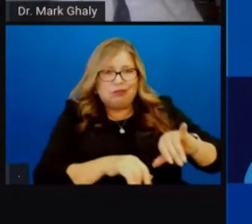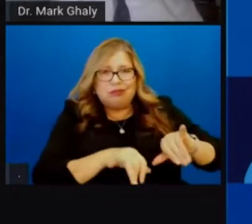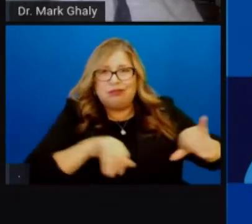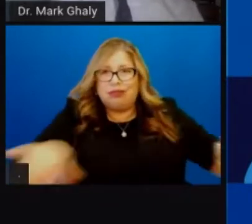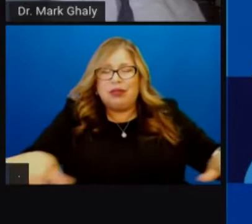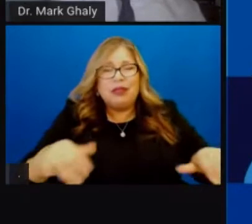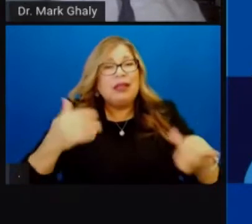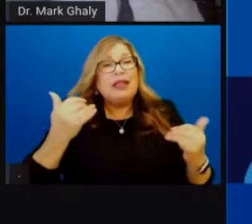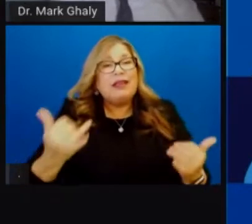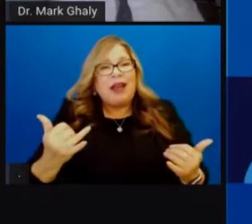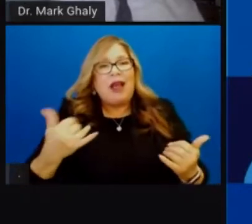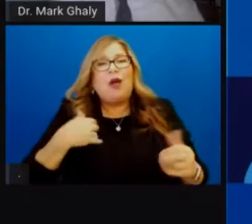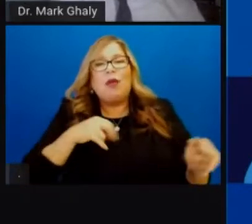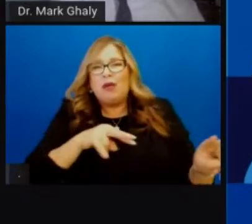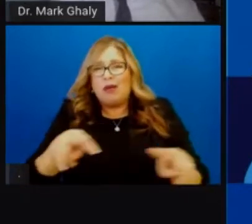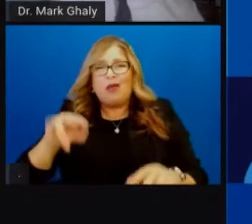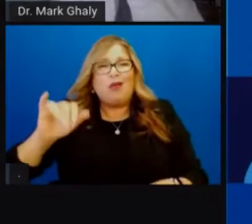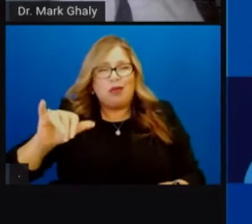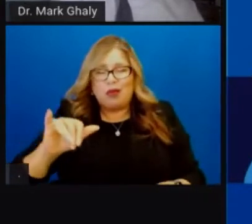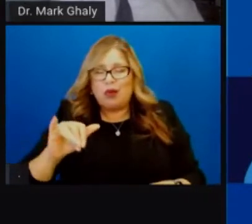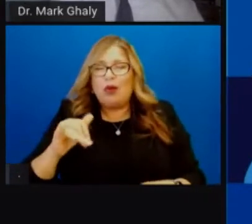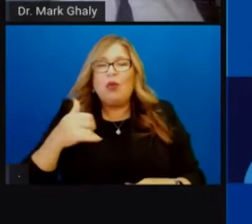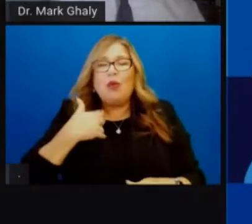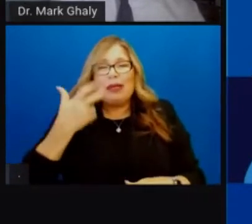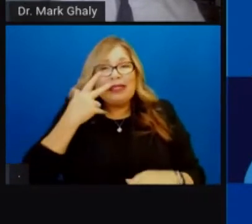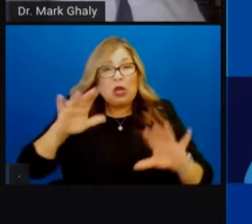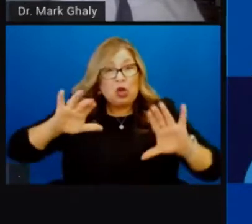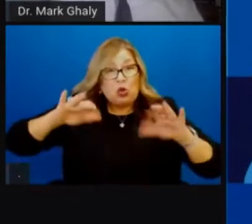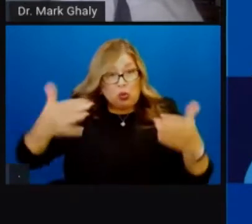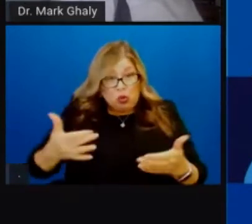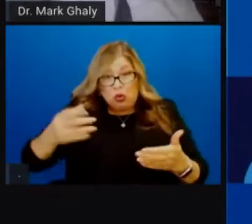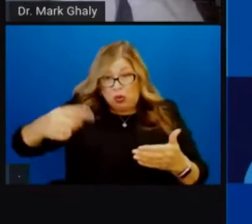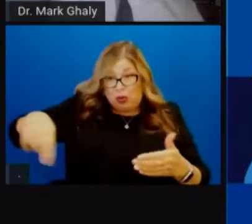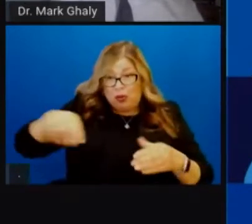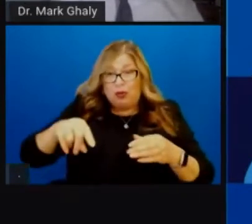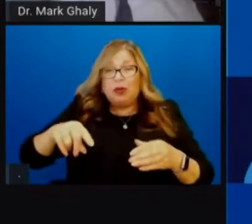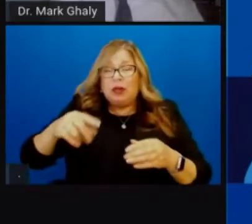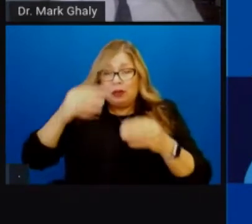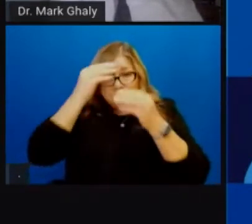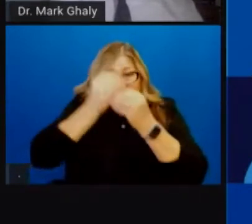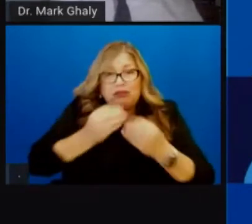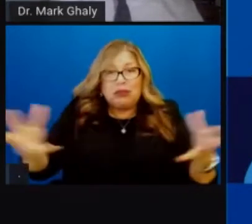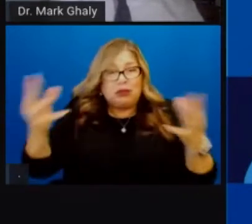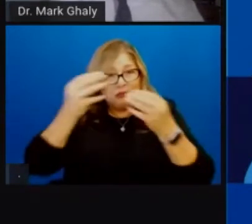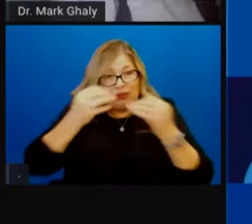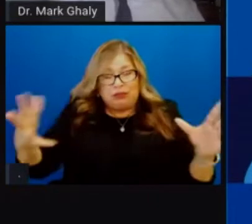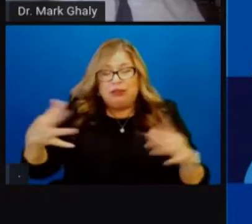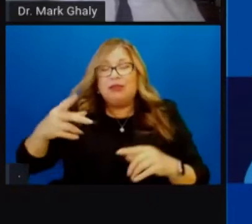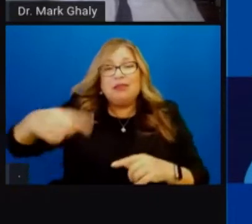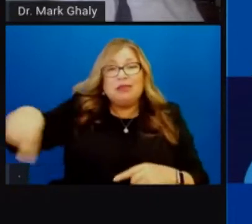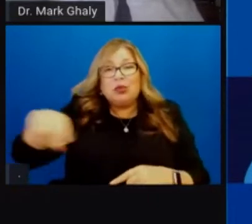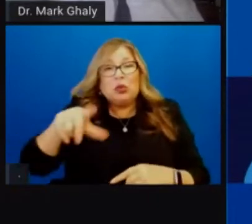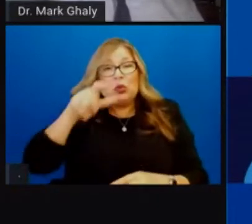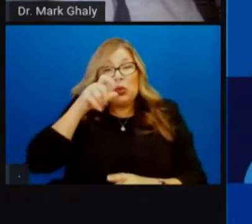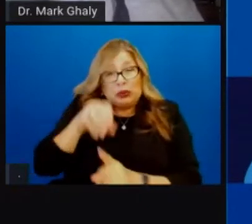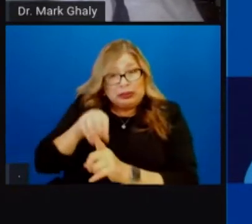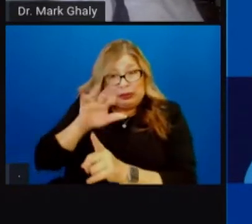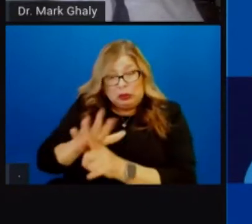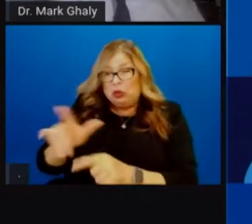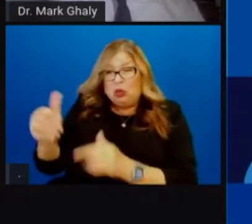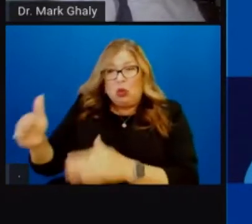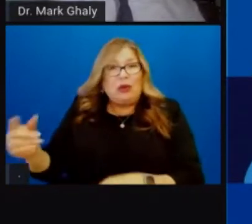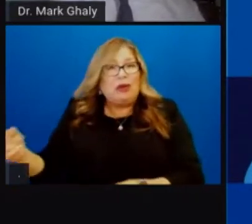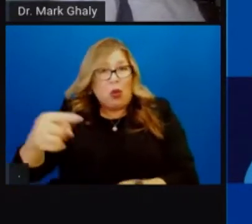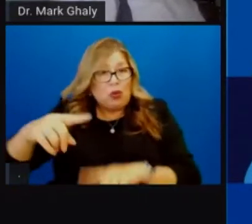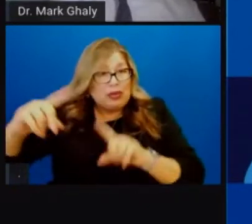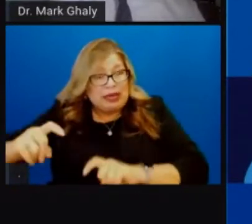group notifications of exposures, encouraging those who have been exposed to get tested and to stay home when you're